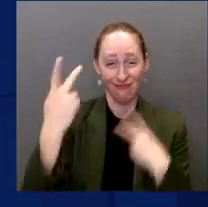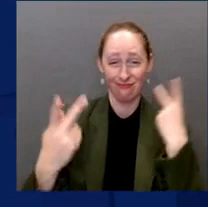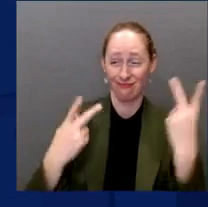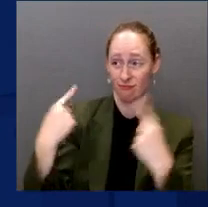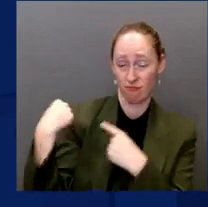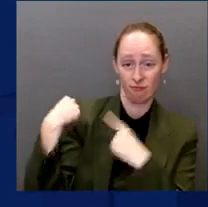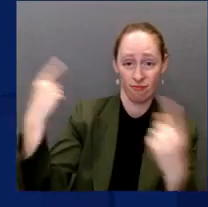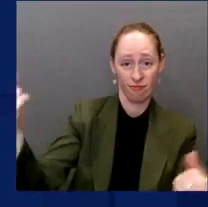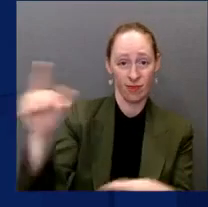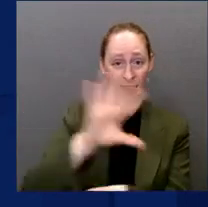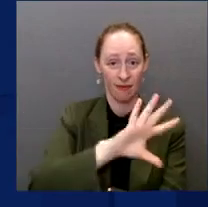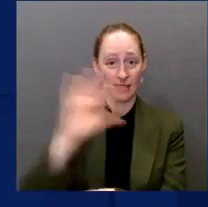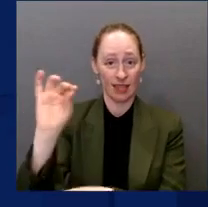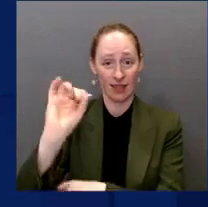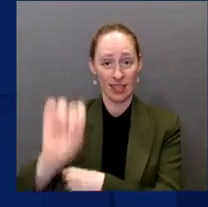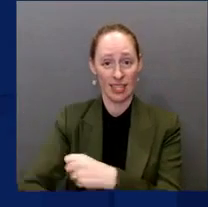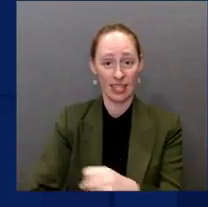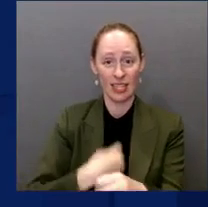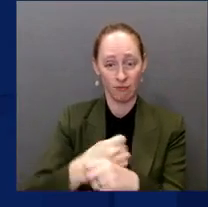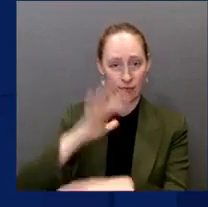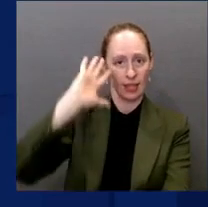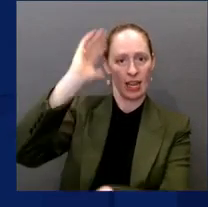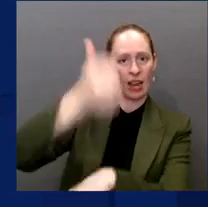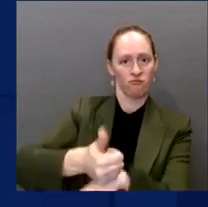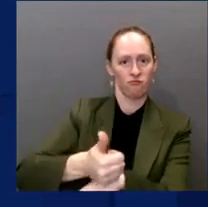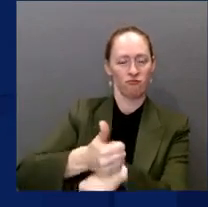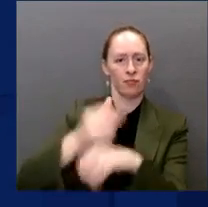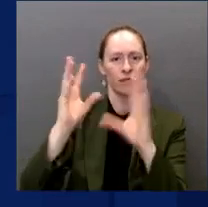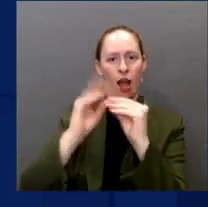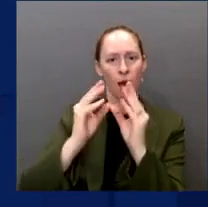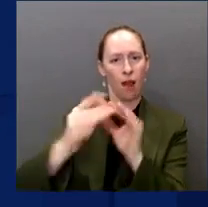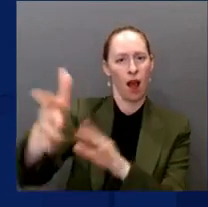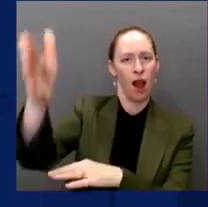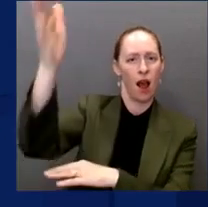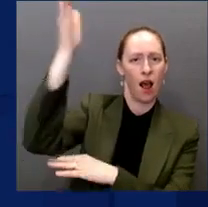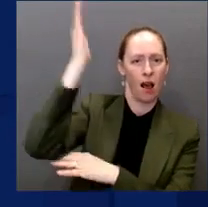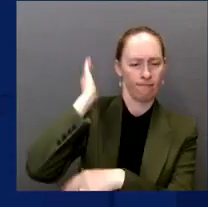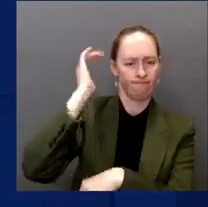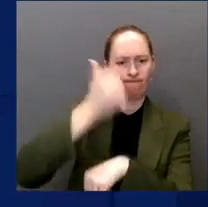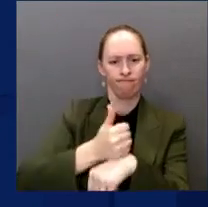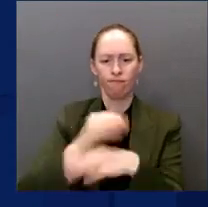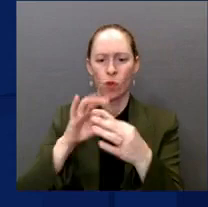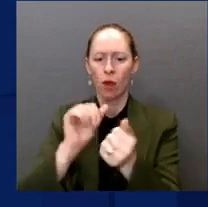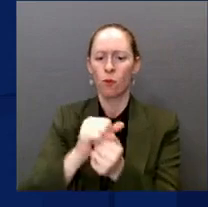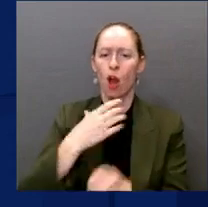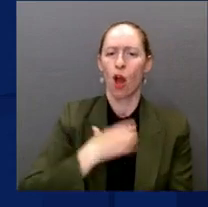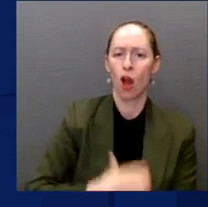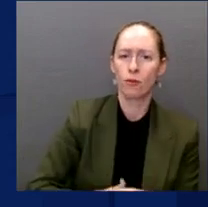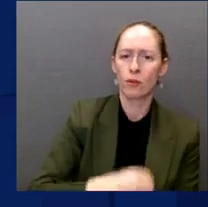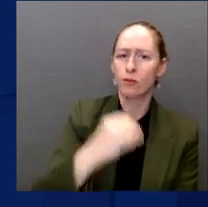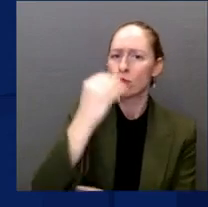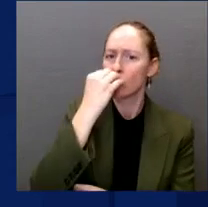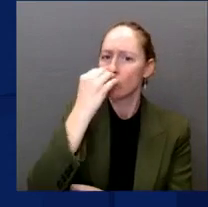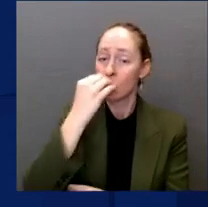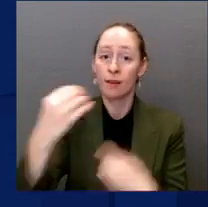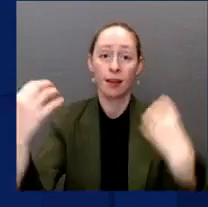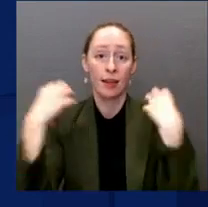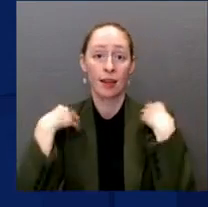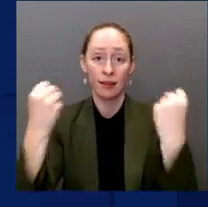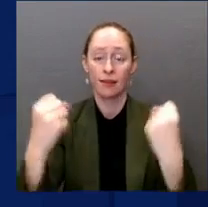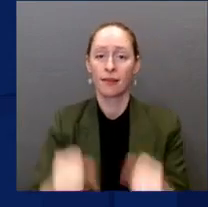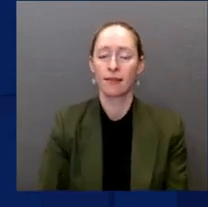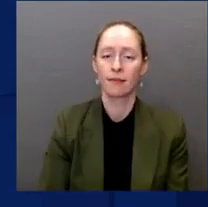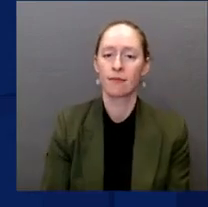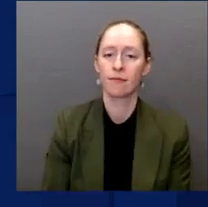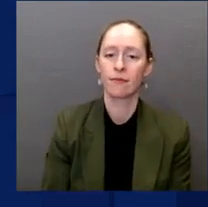and Health. And that single conference and the laws it inspired led to